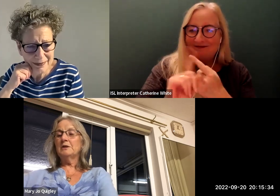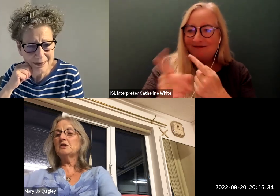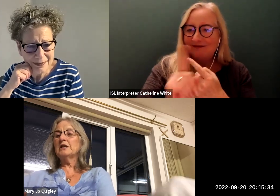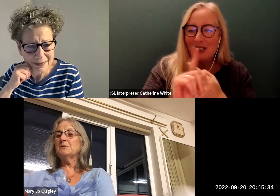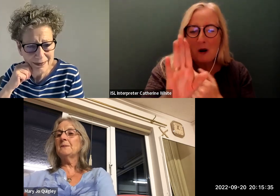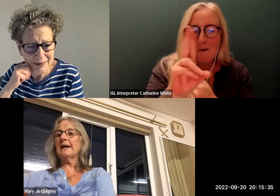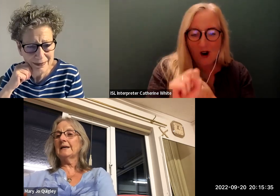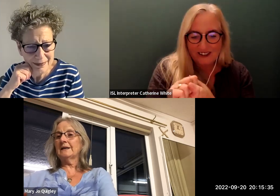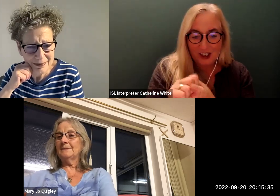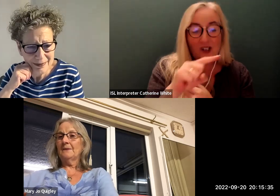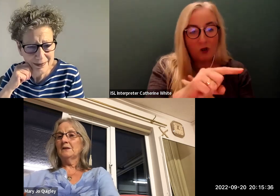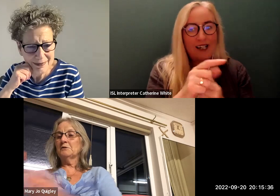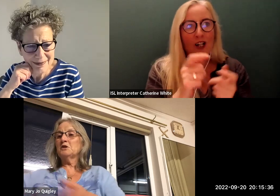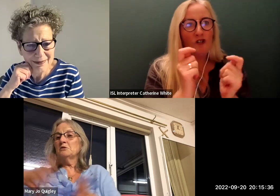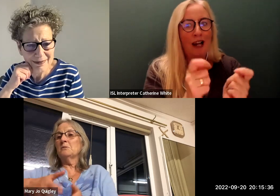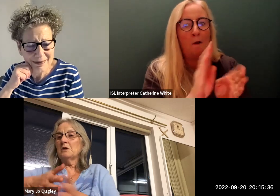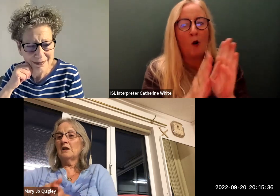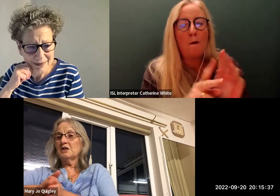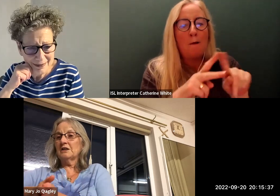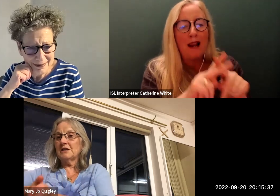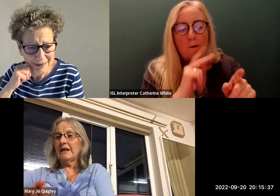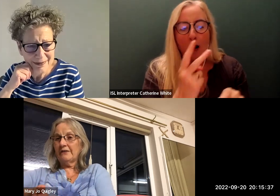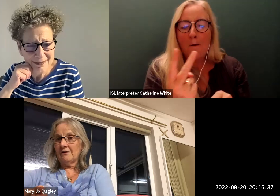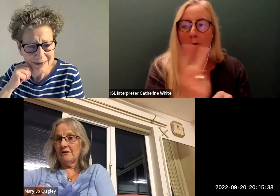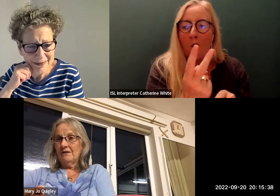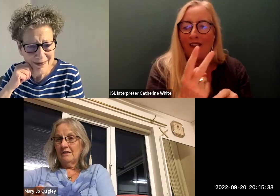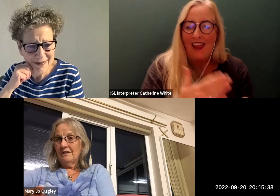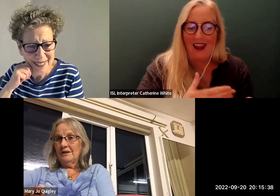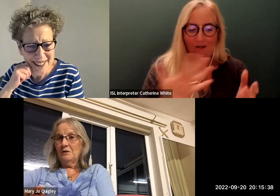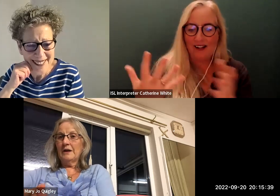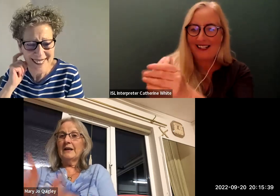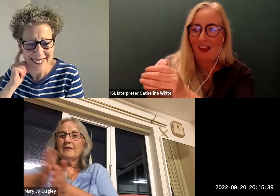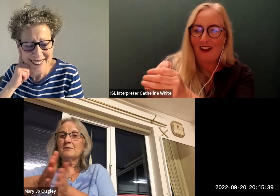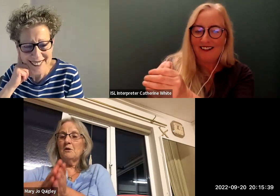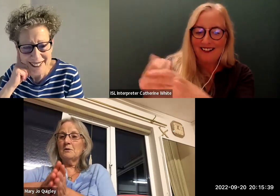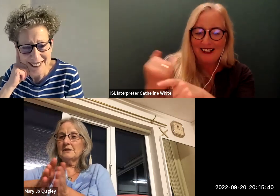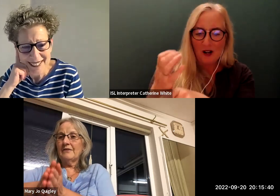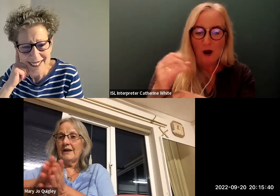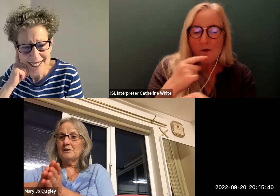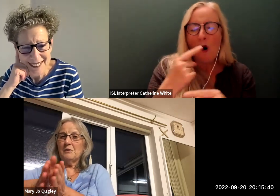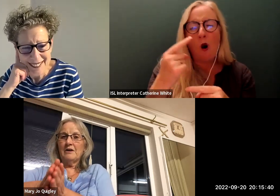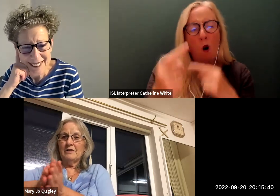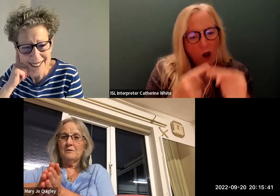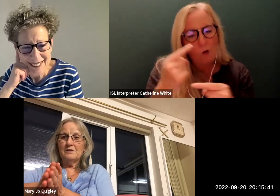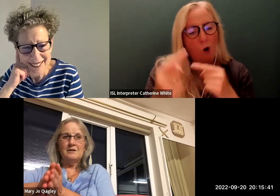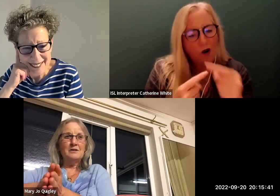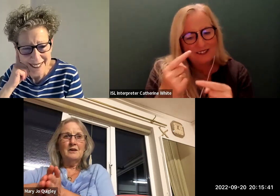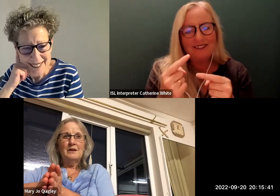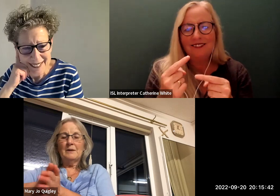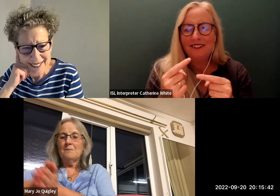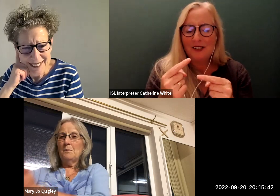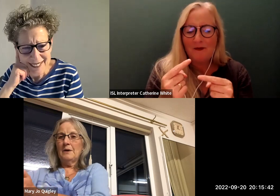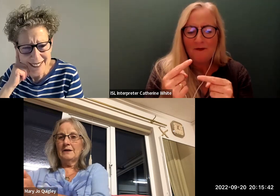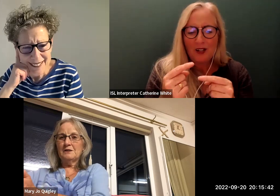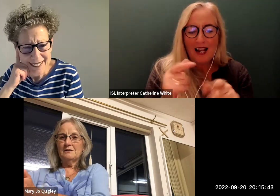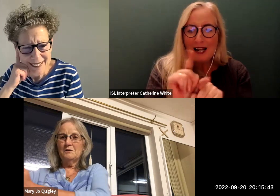So he trained to be a mechanic. So the two of them were lodging together, and again, there was always that where there was